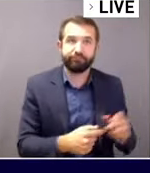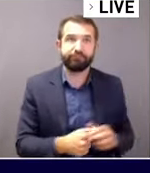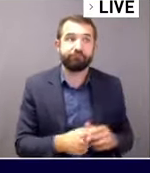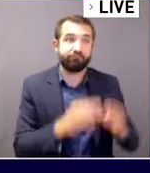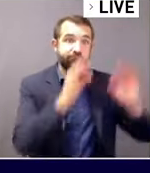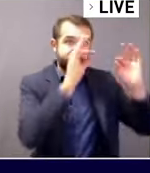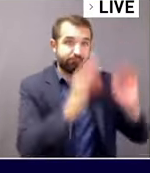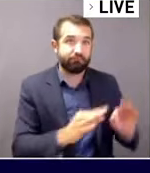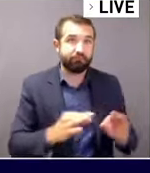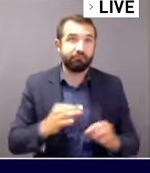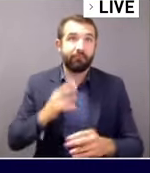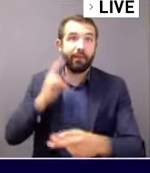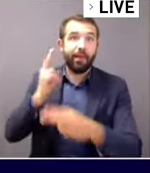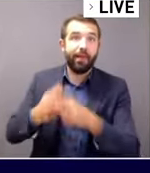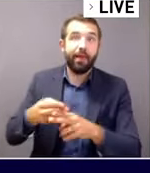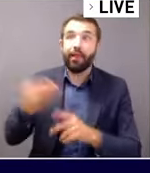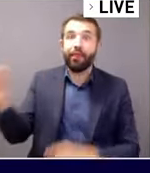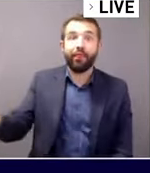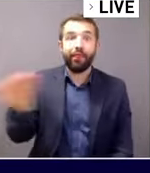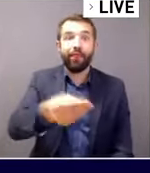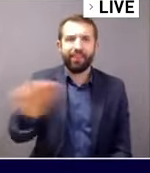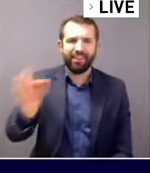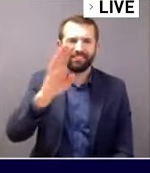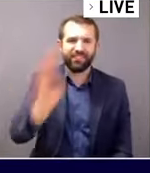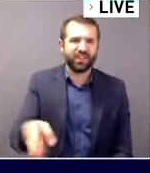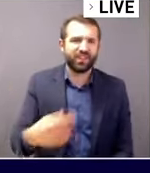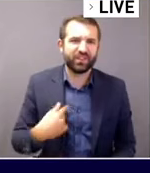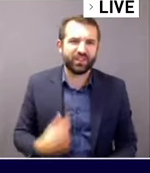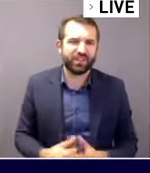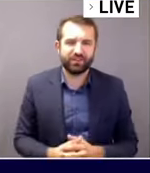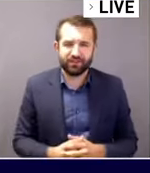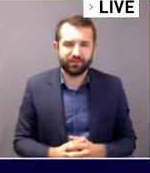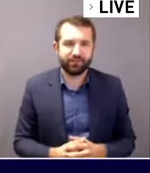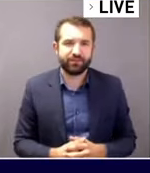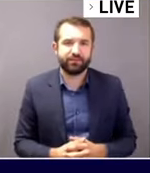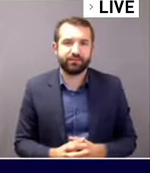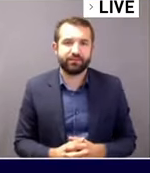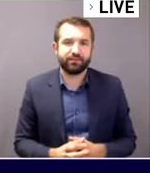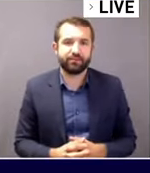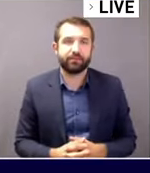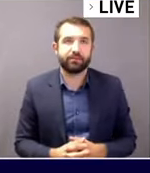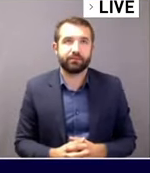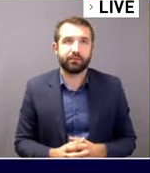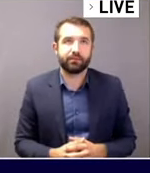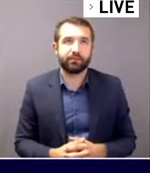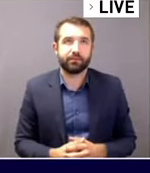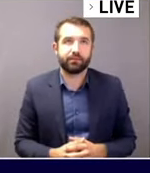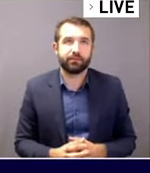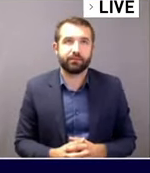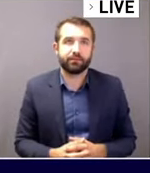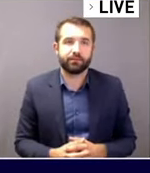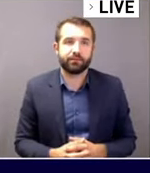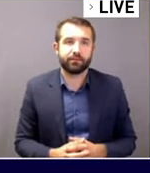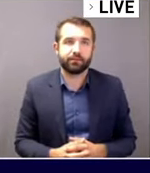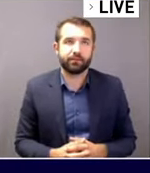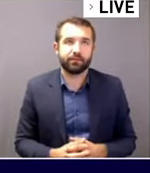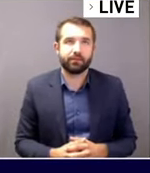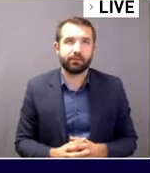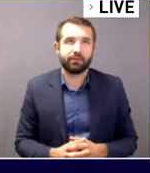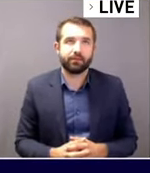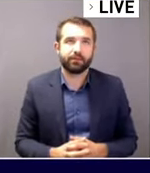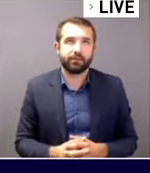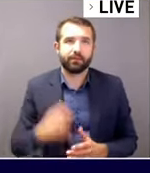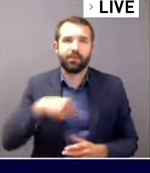or revealed to your contacts. Also, a contact tracer is never gonna ask you about